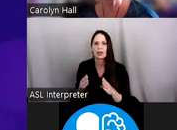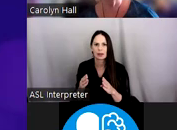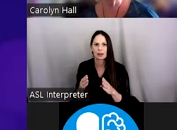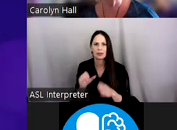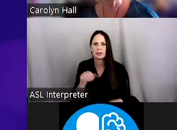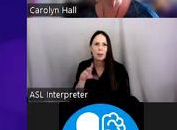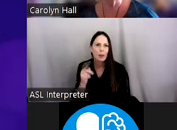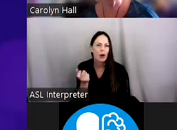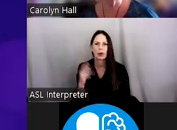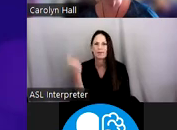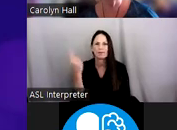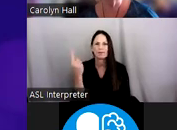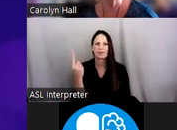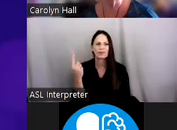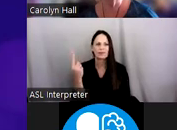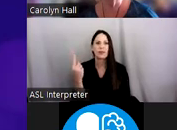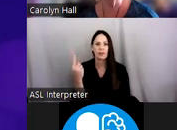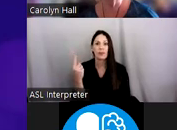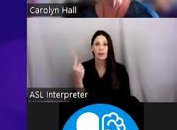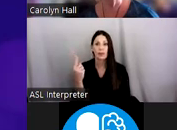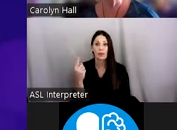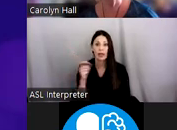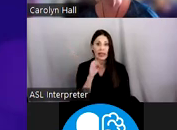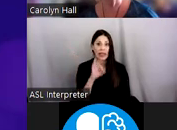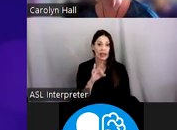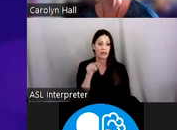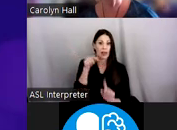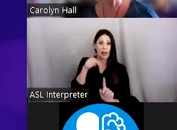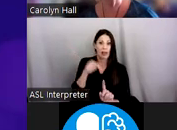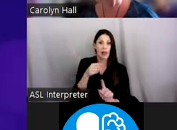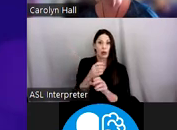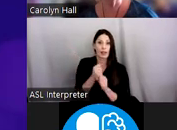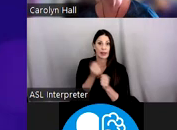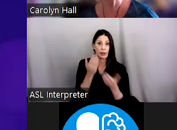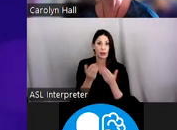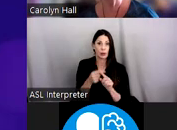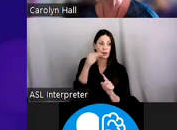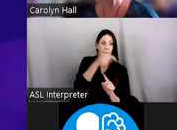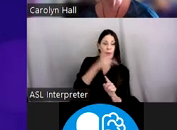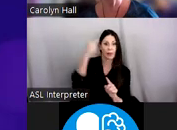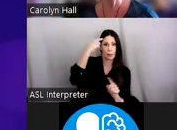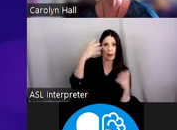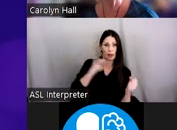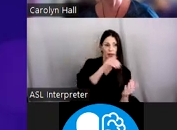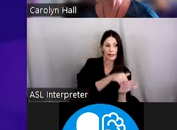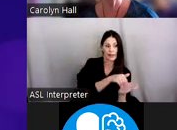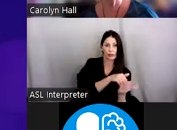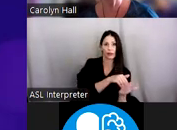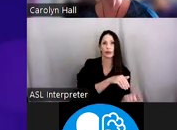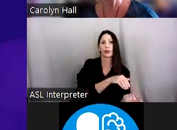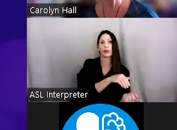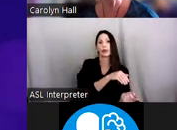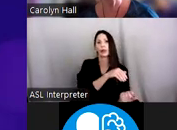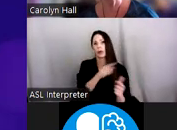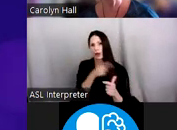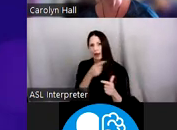apartment that they can, as long as they're getting services from that mental health center, can be able to like access the